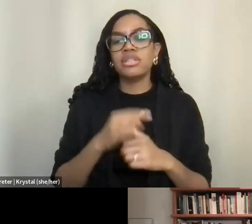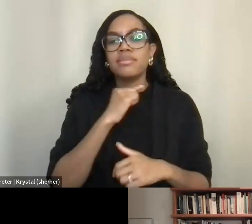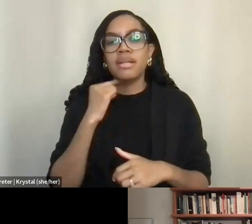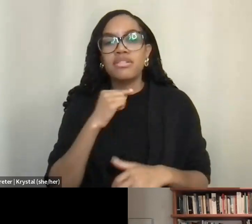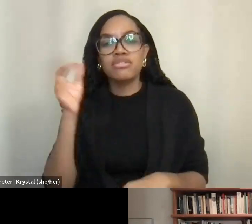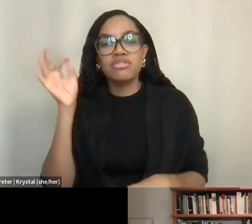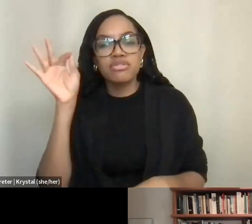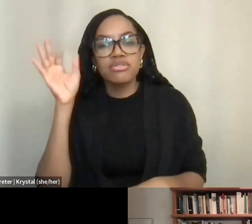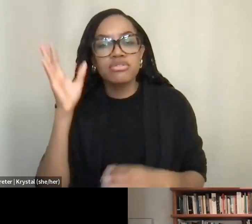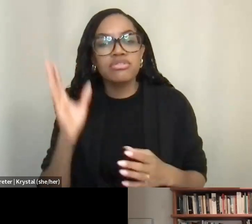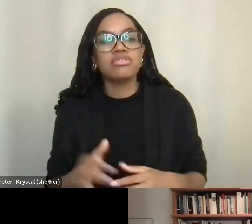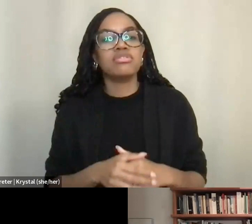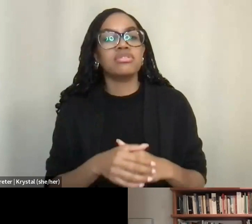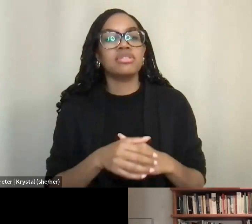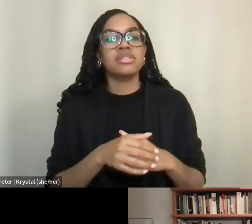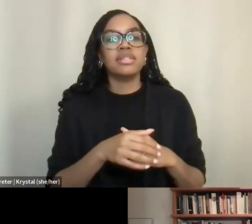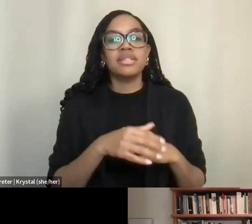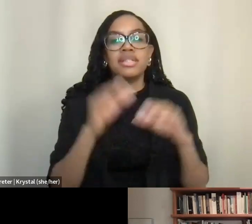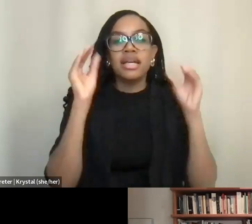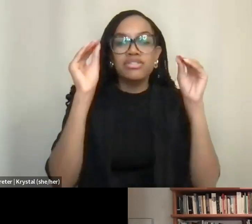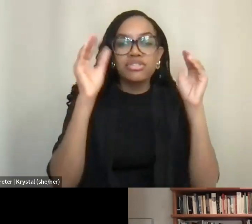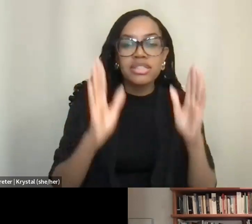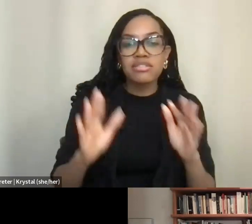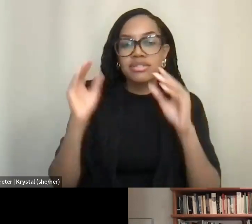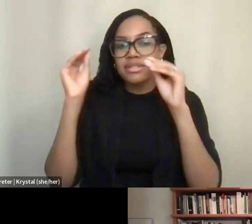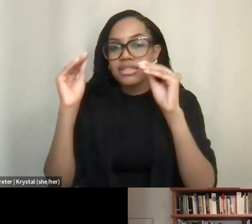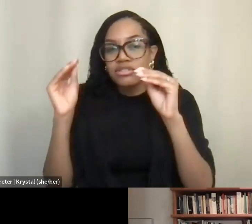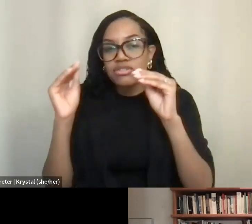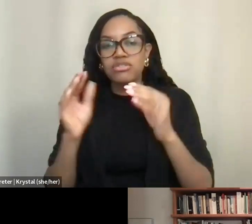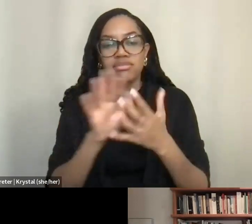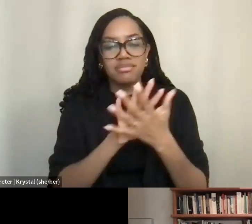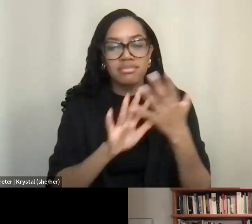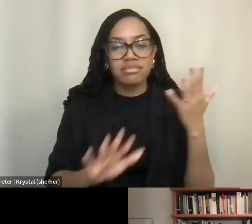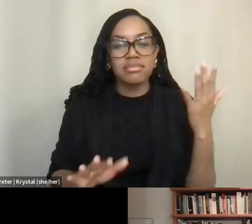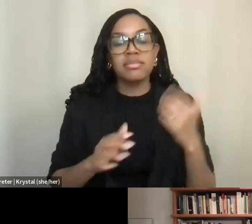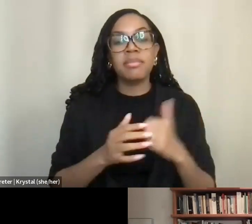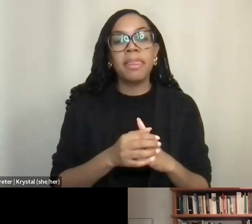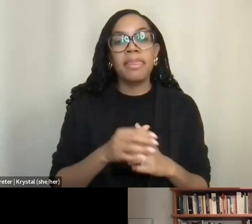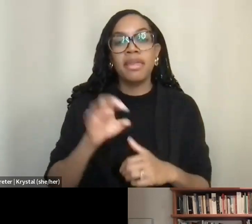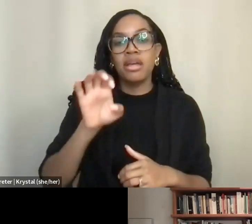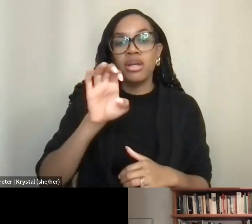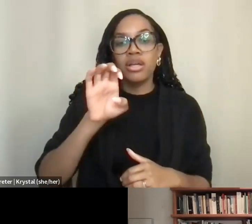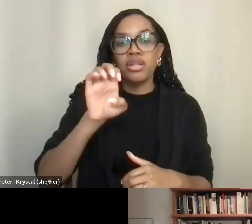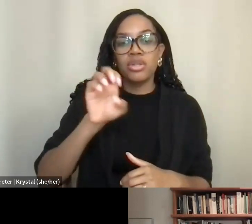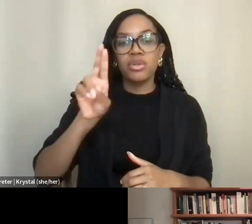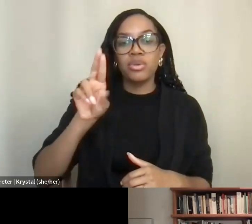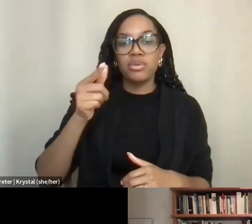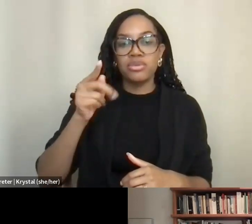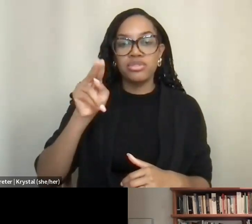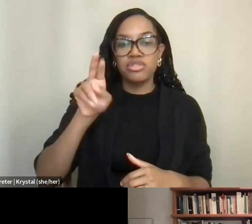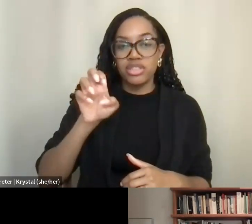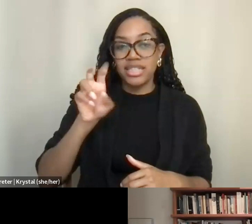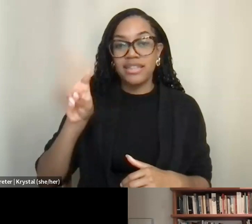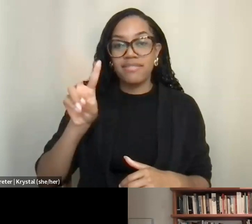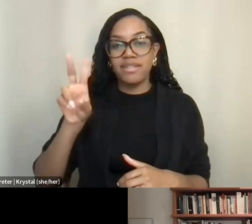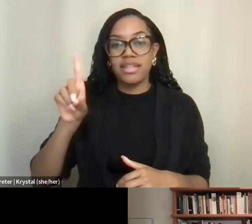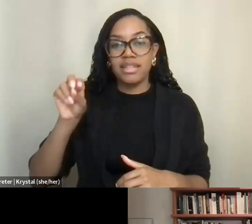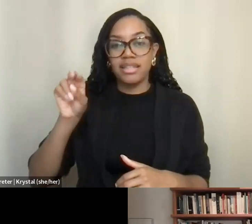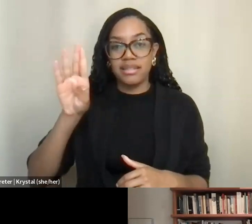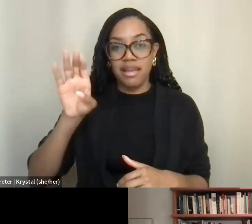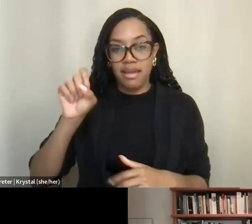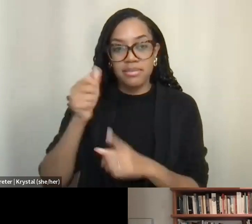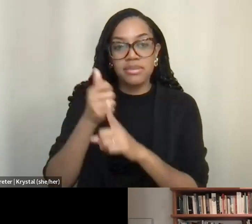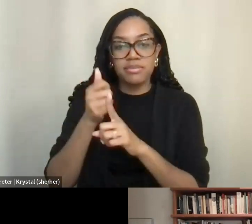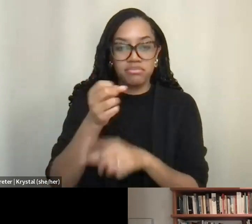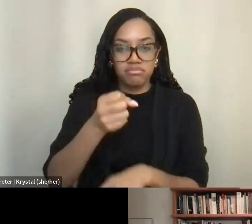leader Eugene V. Debs, who went to prison for opposing World War I, said, quote, "I would no more teach school